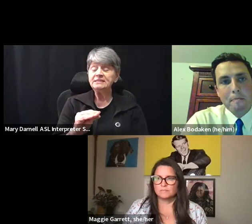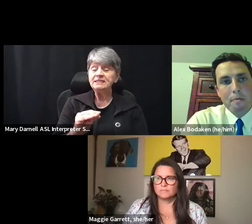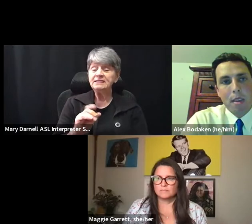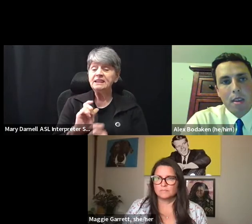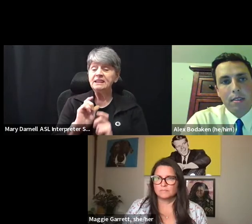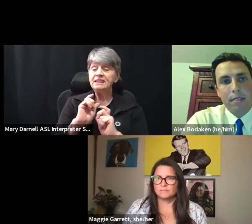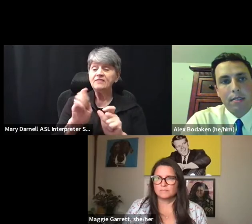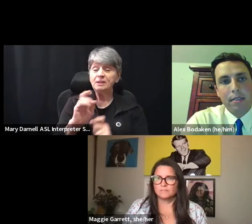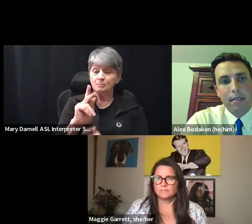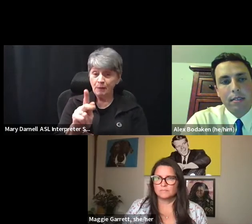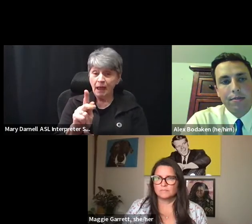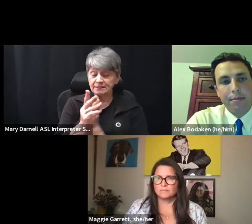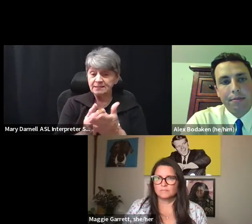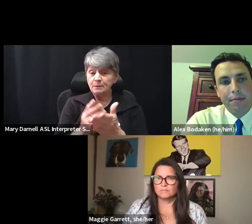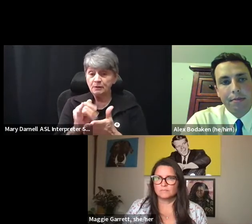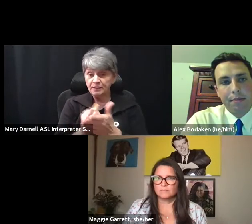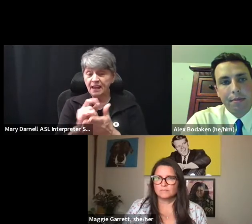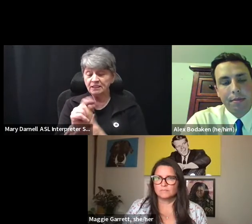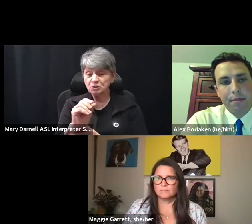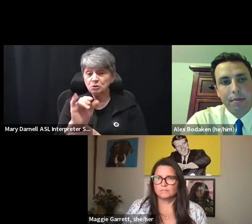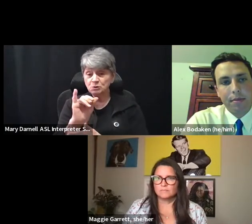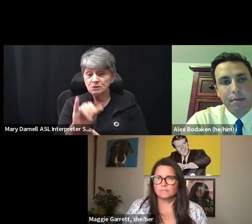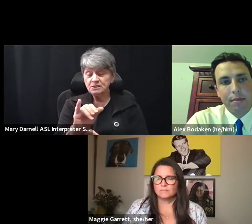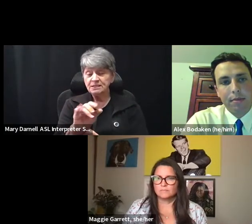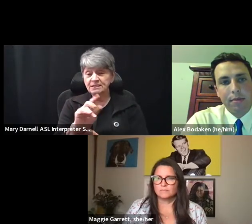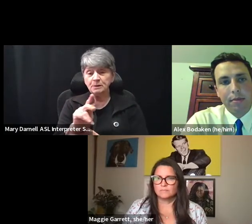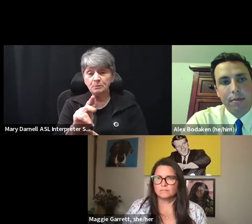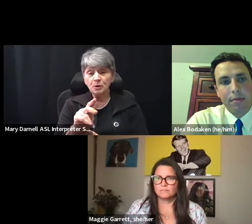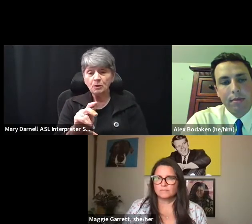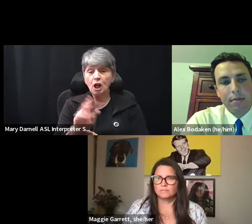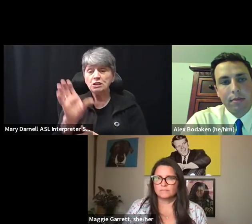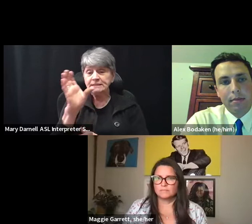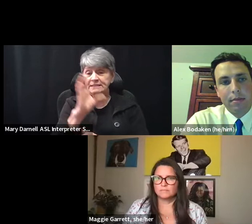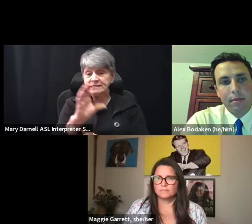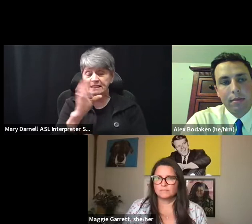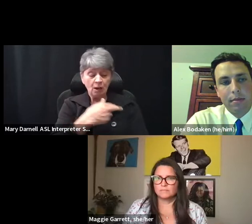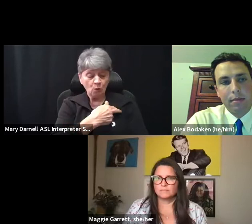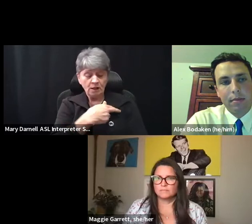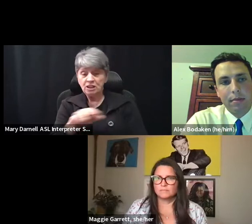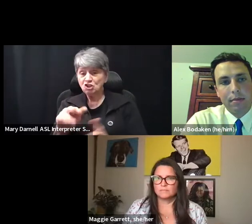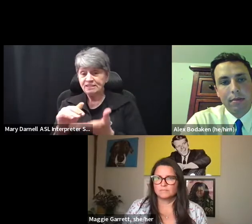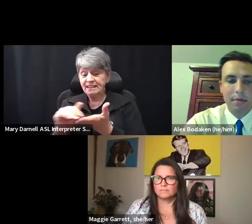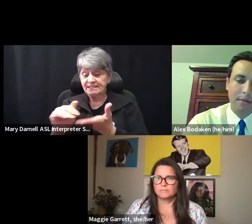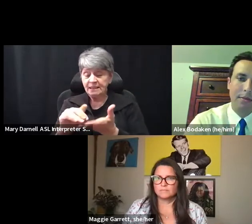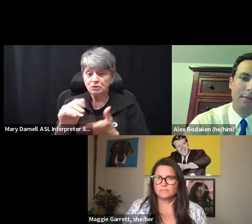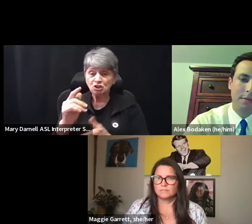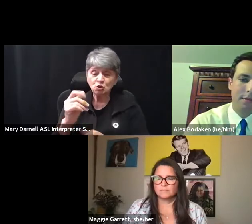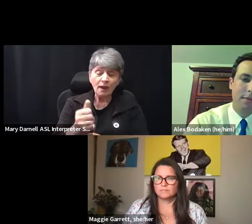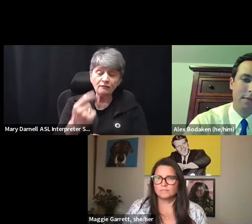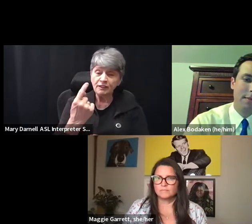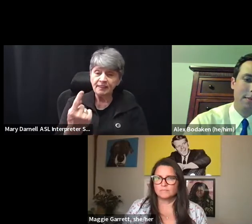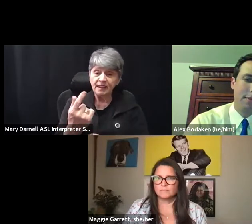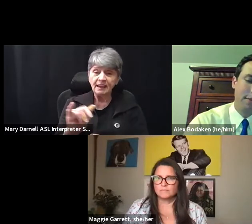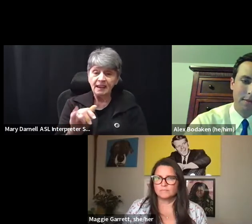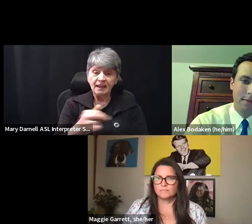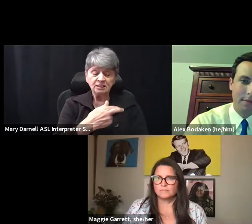their own medicine, which is seeking religious exemptions to everything, right, as religious privilege.